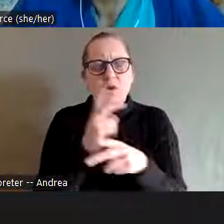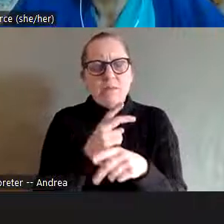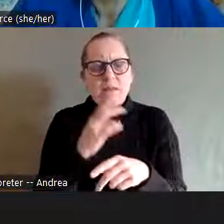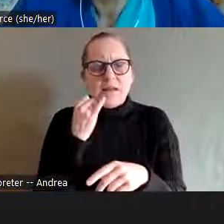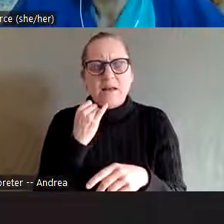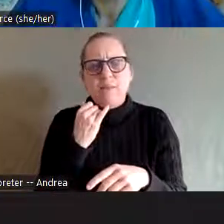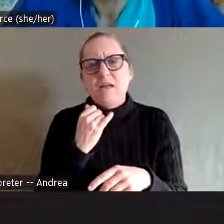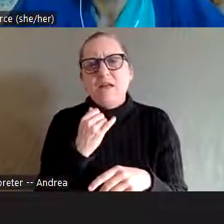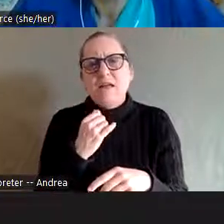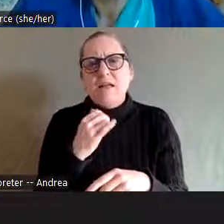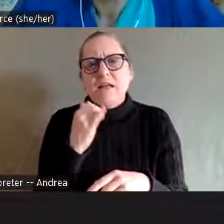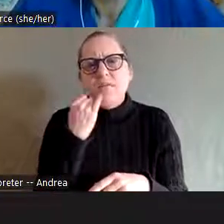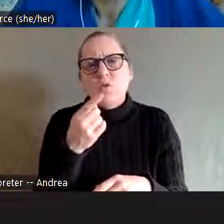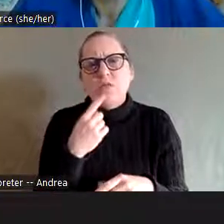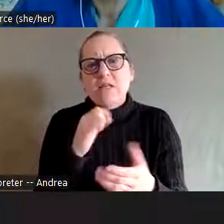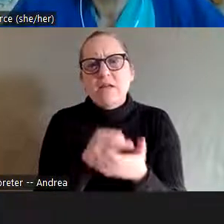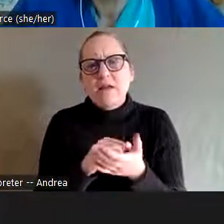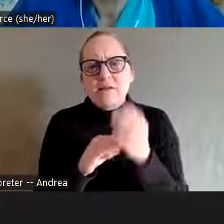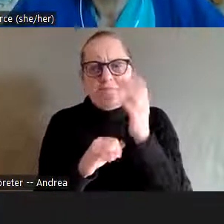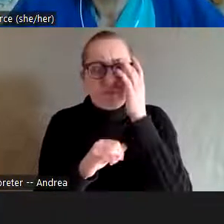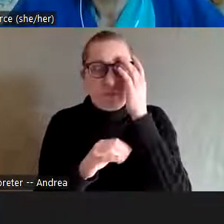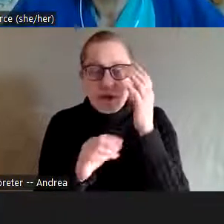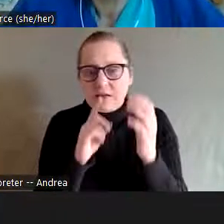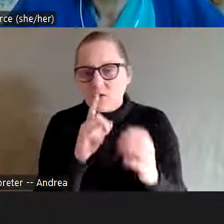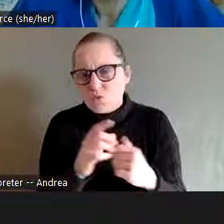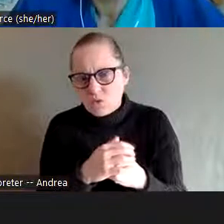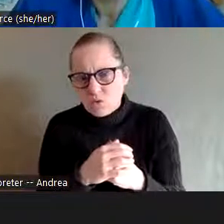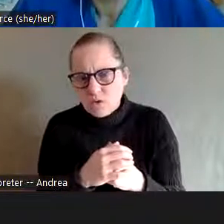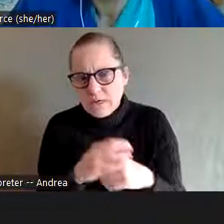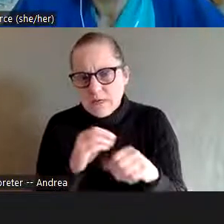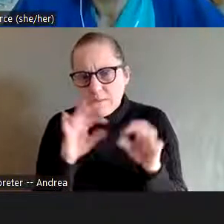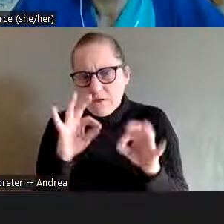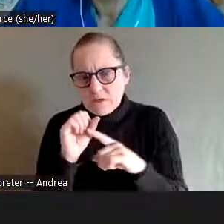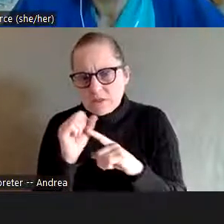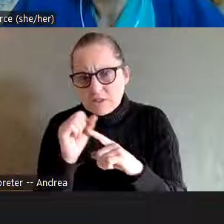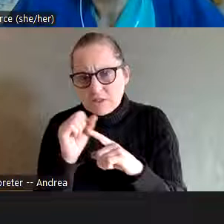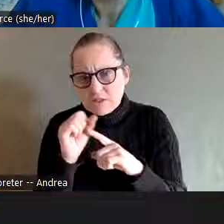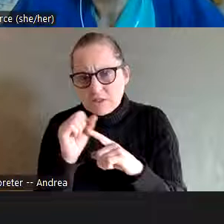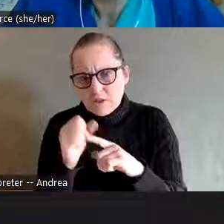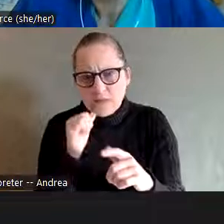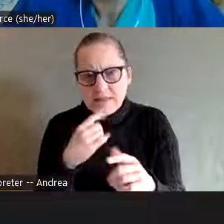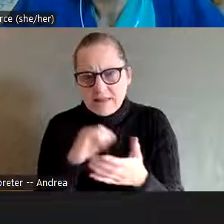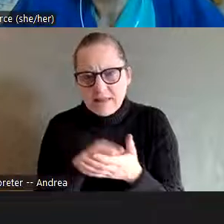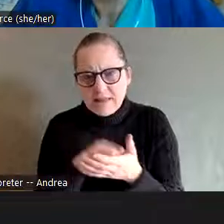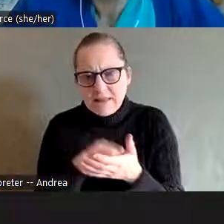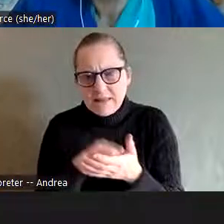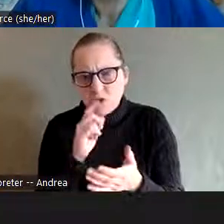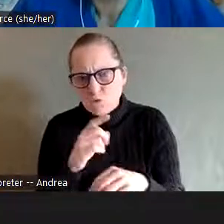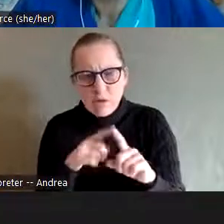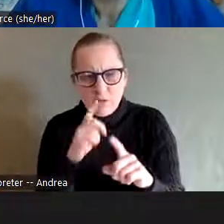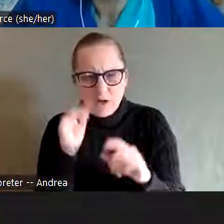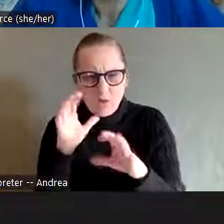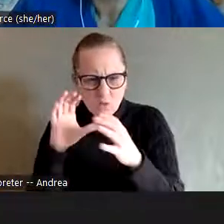that and it's true. I mean, ideally you wouldn't say if it weren't true, but you know, we would not extend to a search of your